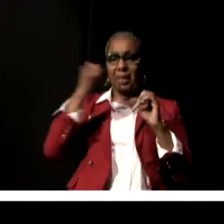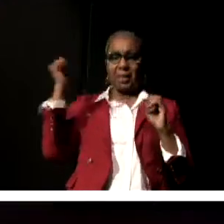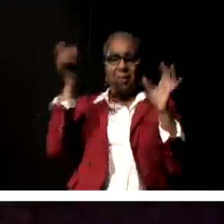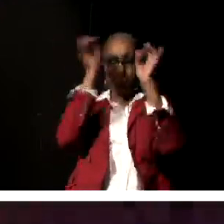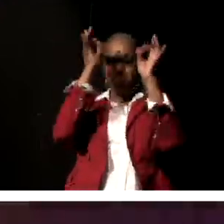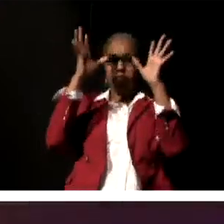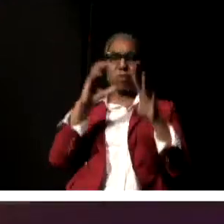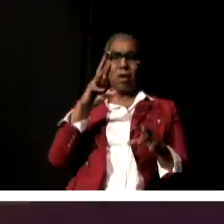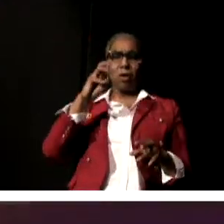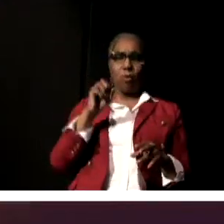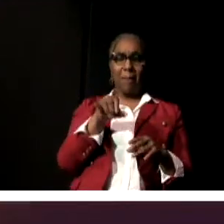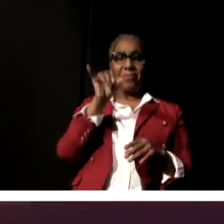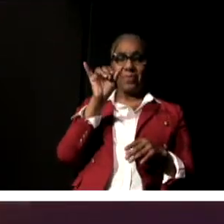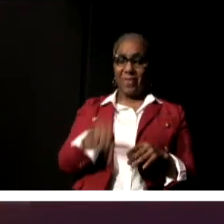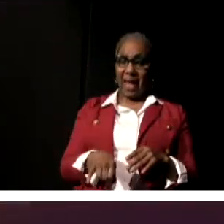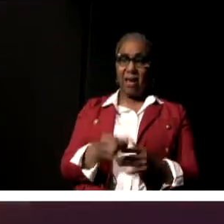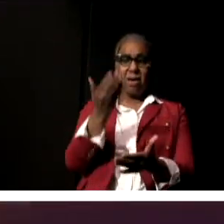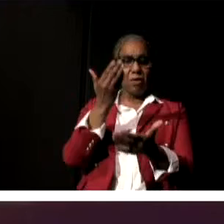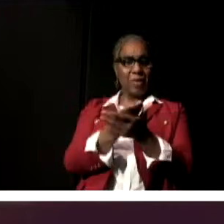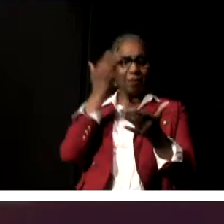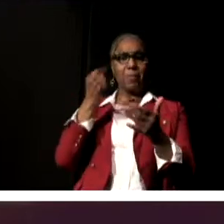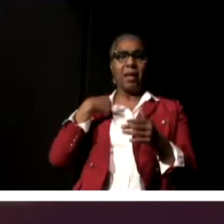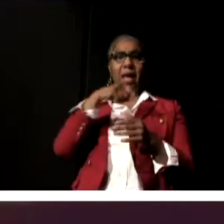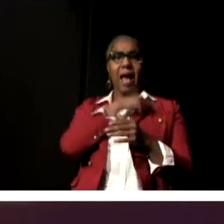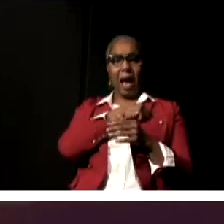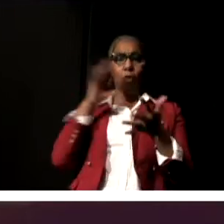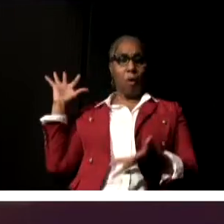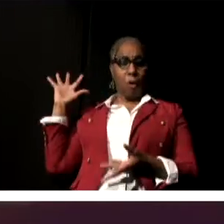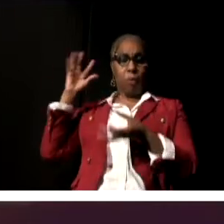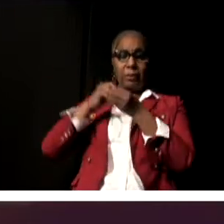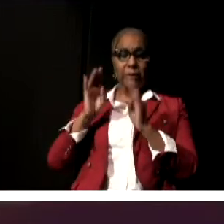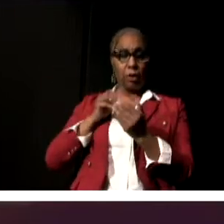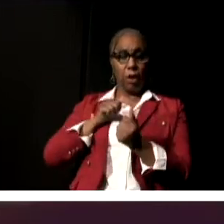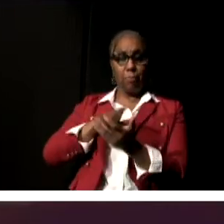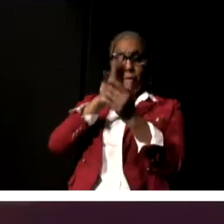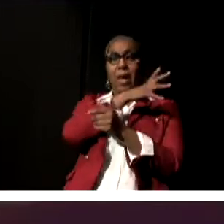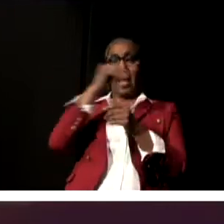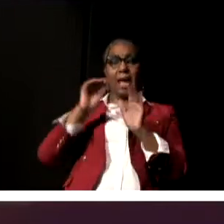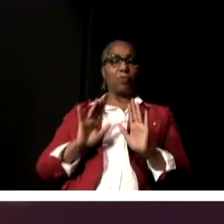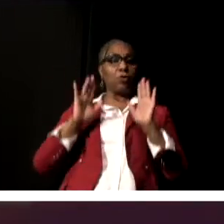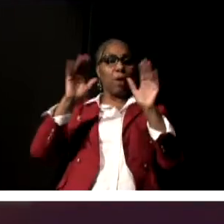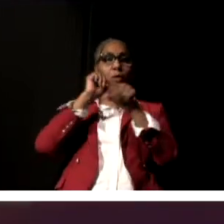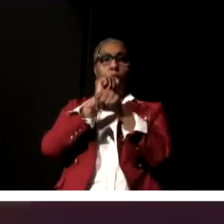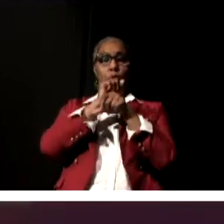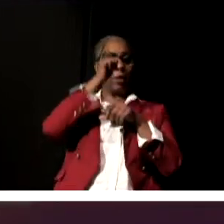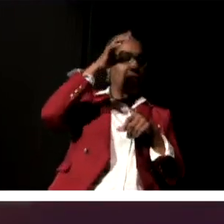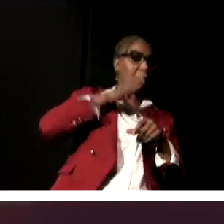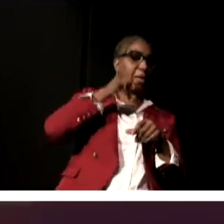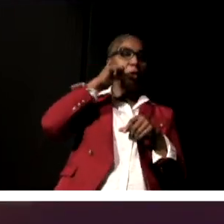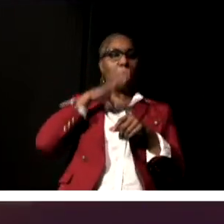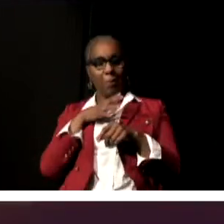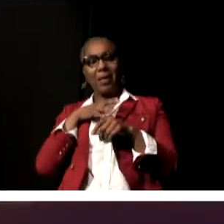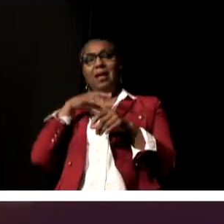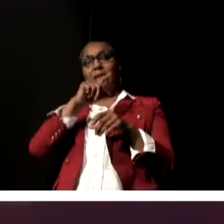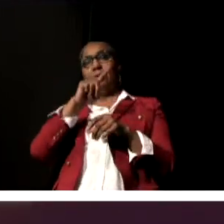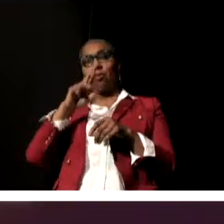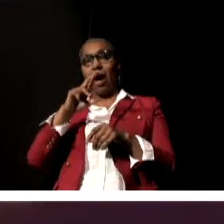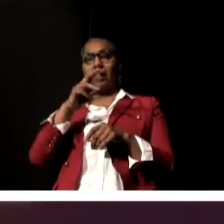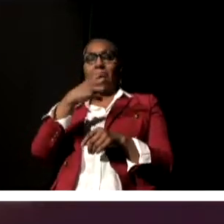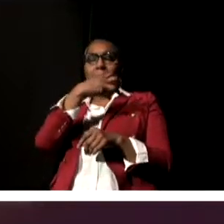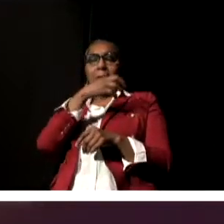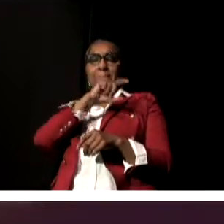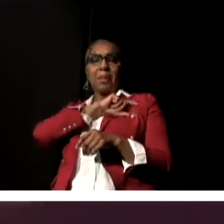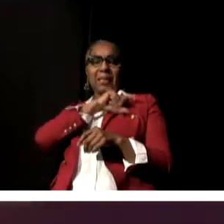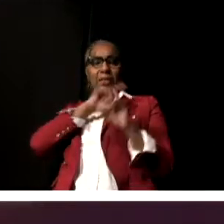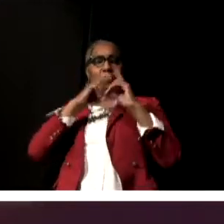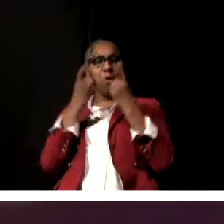crime. This is a testament to our holistic approach and the great work of the men and women of the Little Rock Police Department. Let's give them